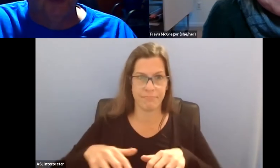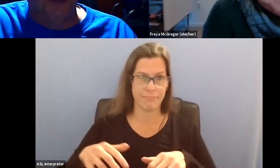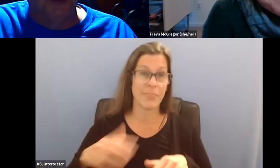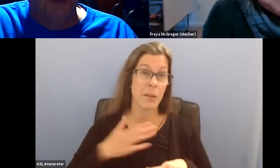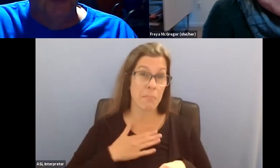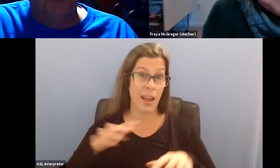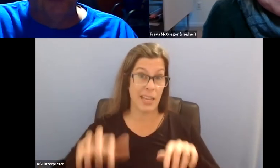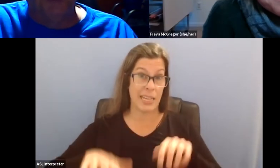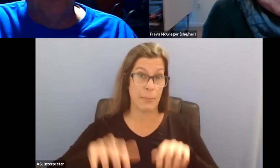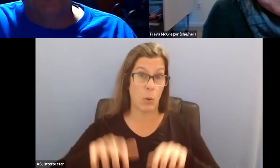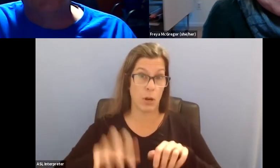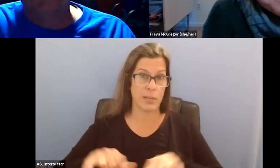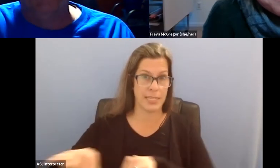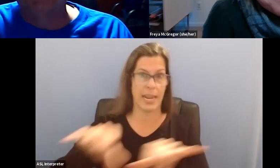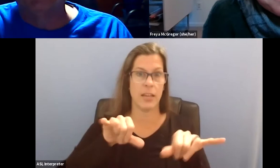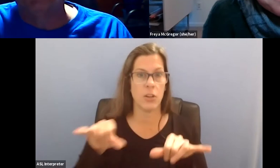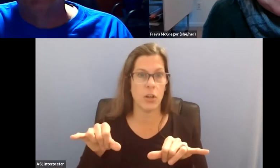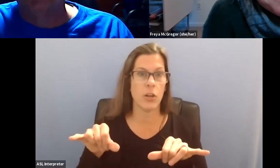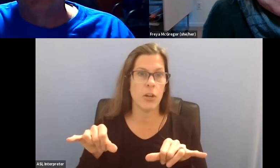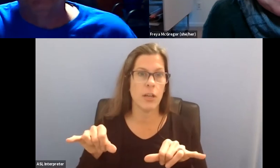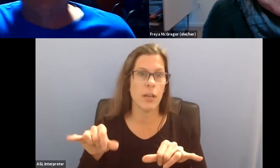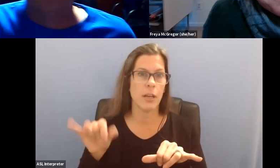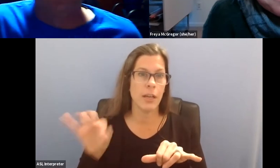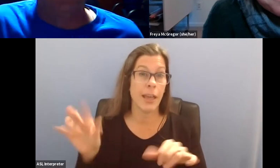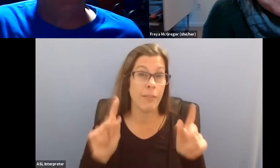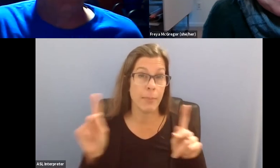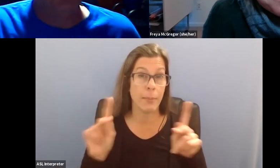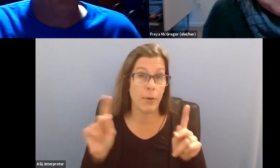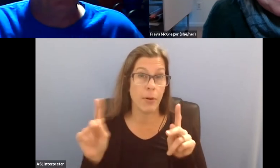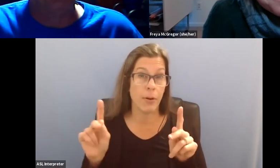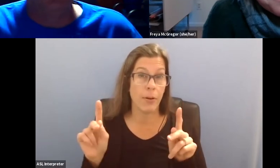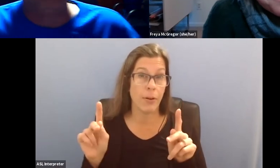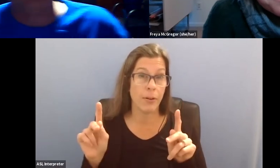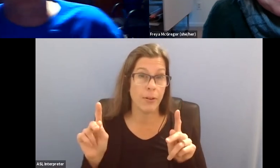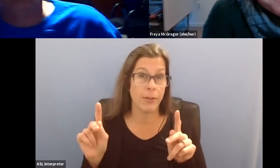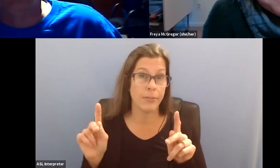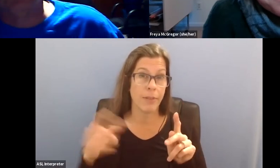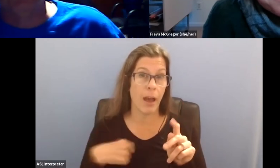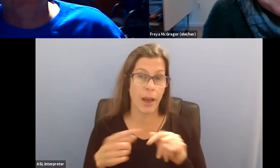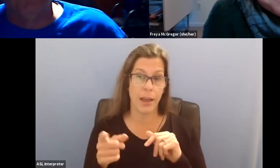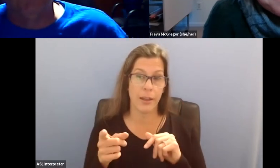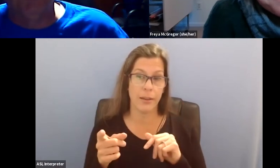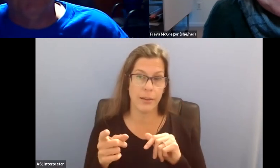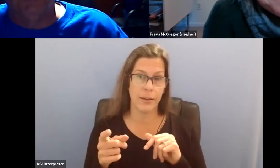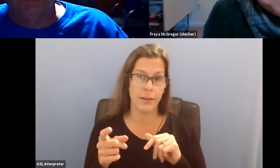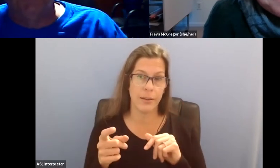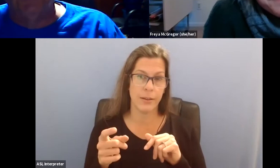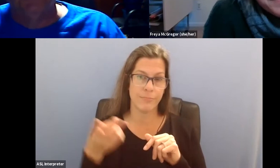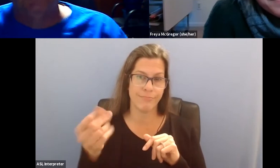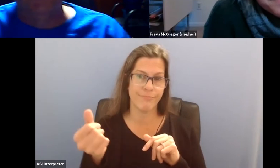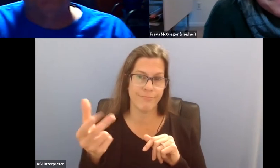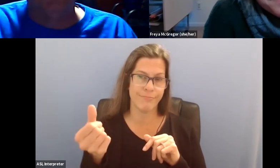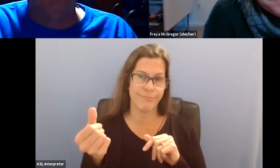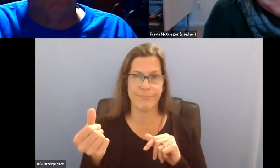keyboard. In fact, I kind of scoff at, at people. And I shouldn't say I scoff at them because some people really do need